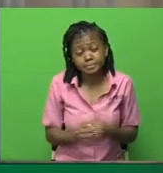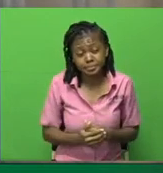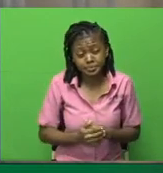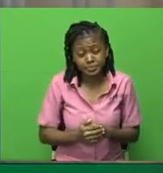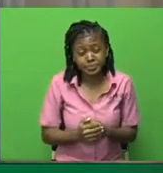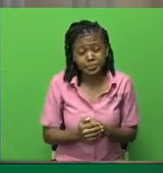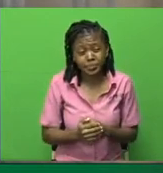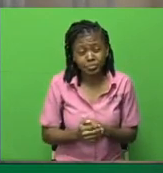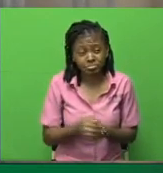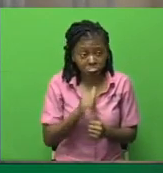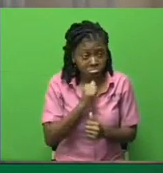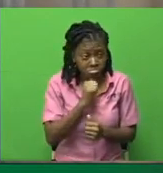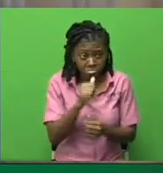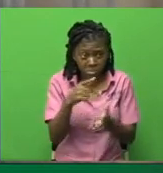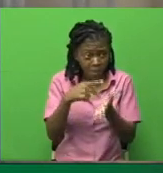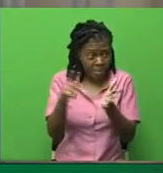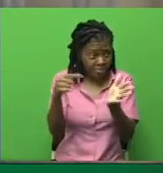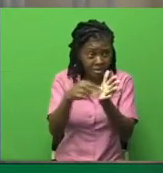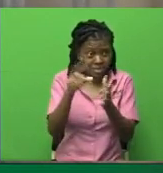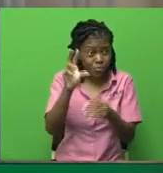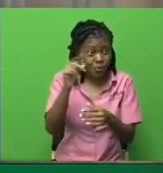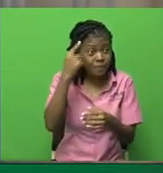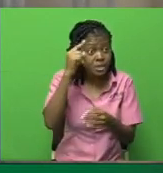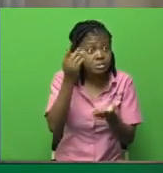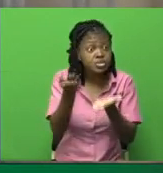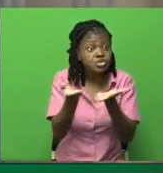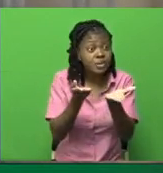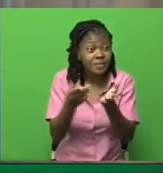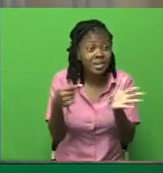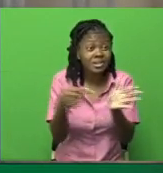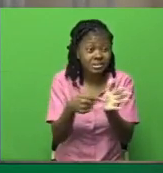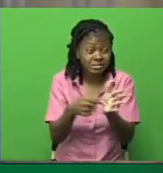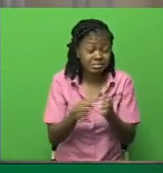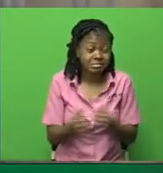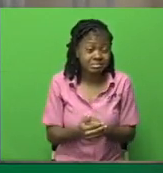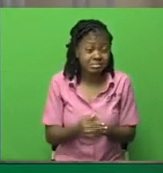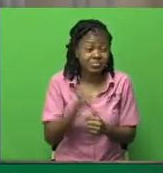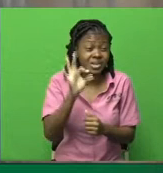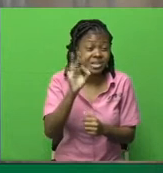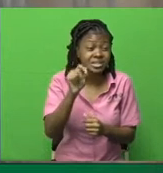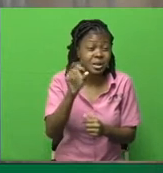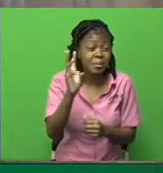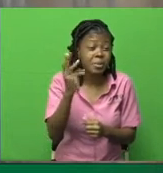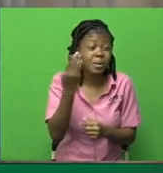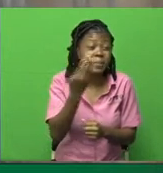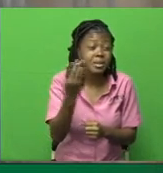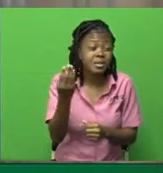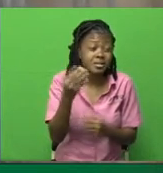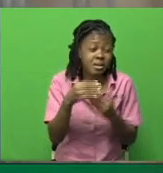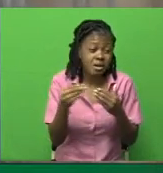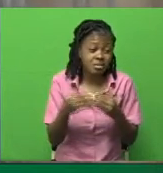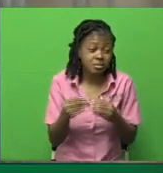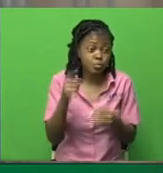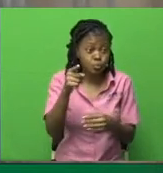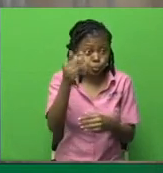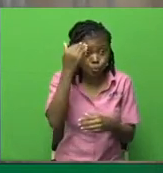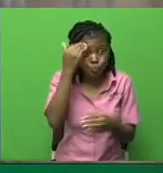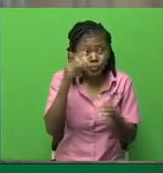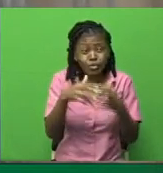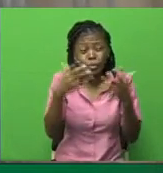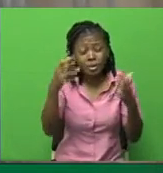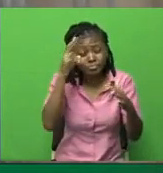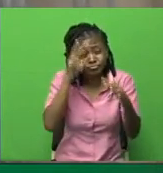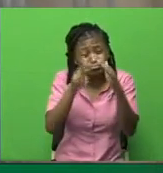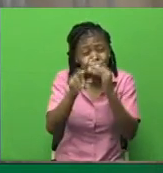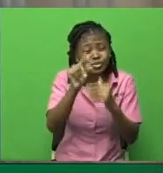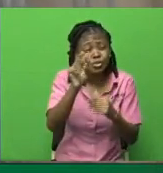just a service 22.2 9.6 billion do you know what is the estimate for the 2023 for